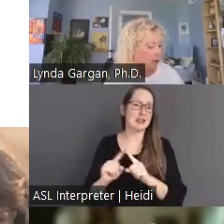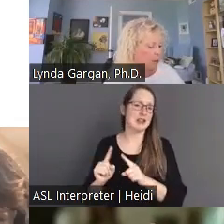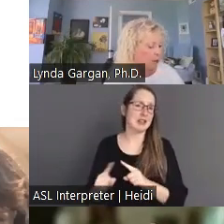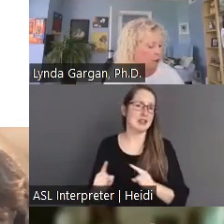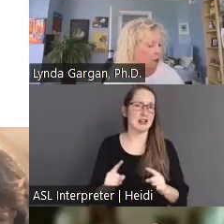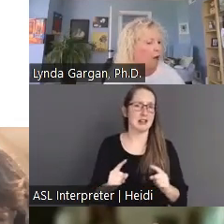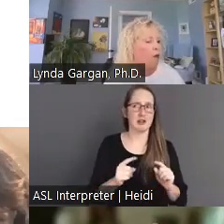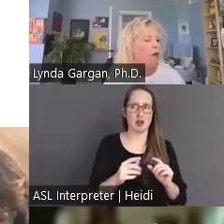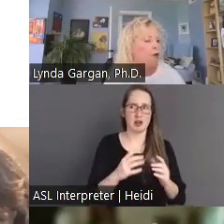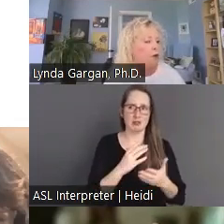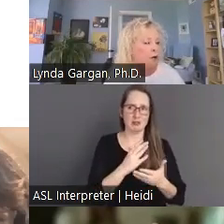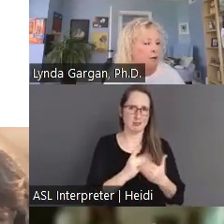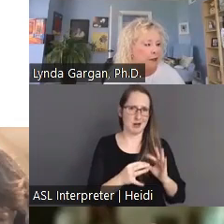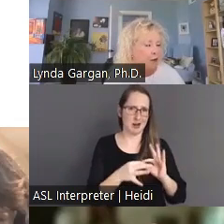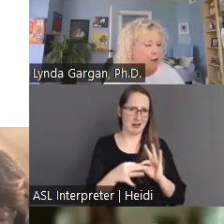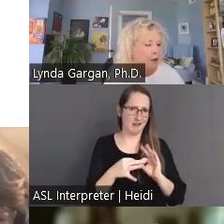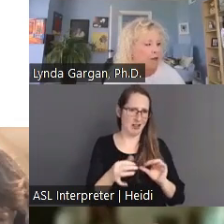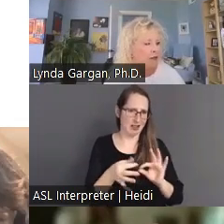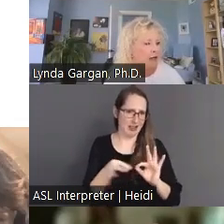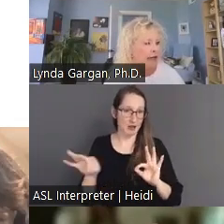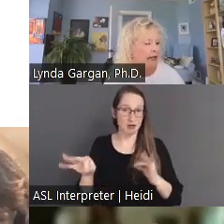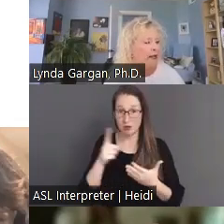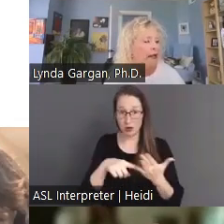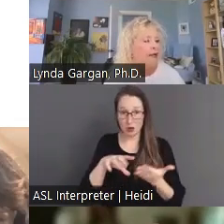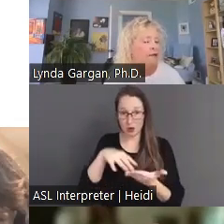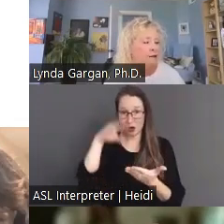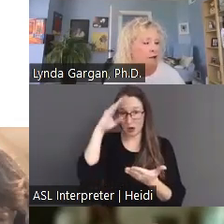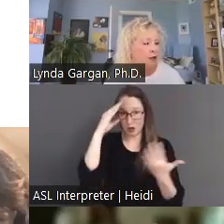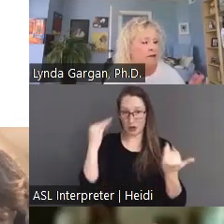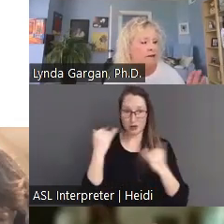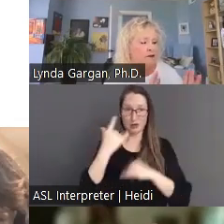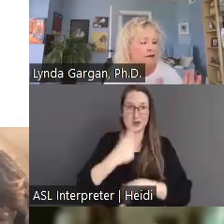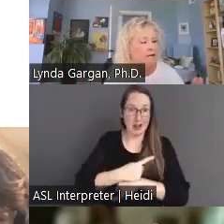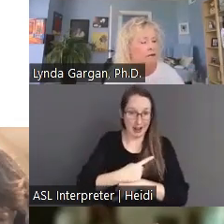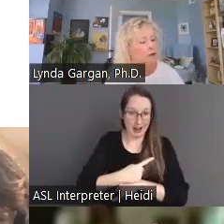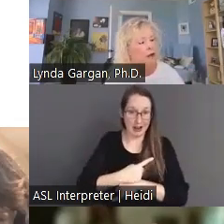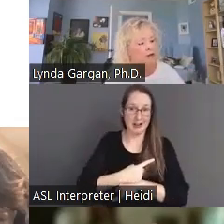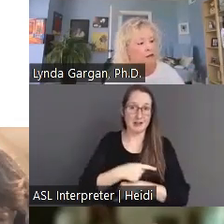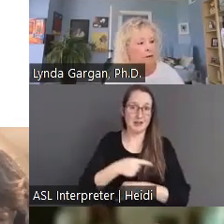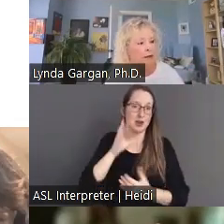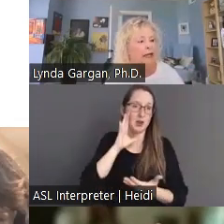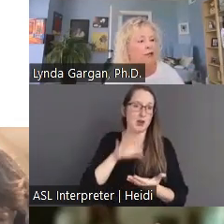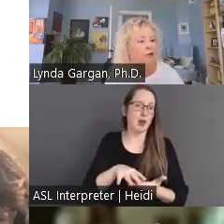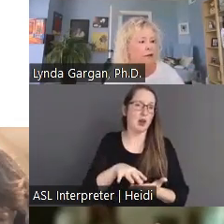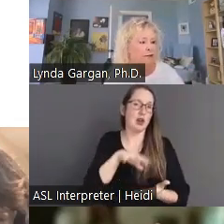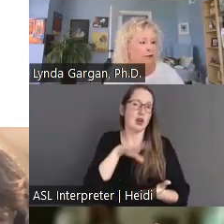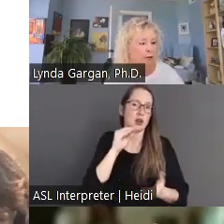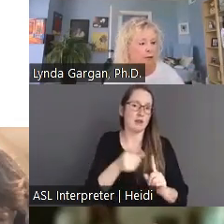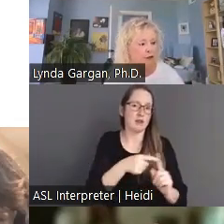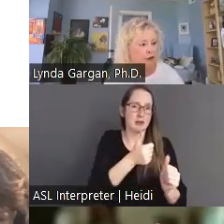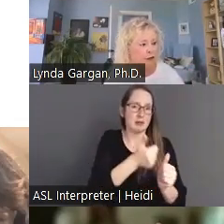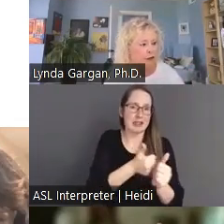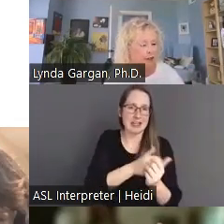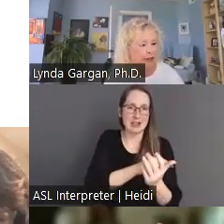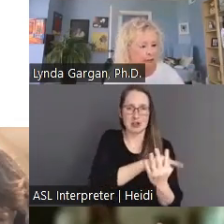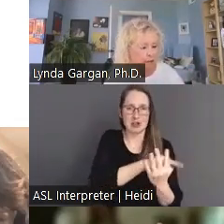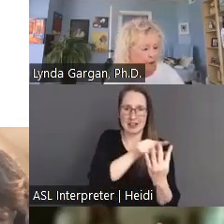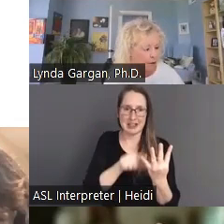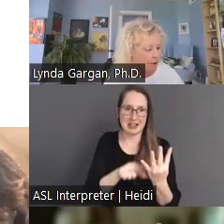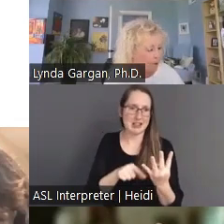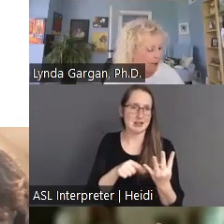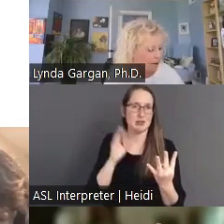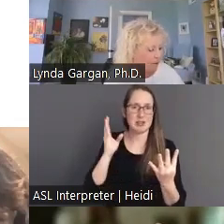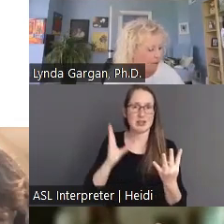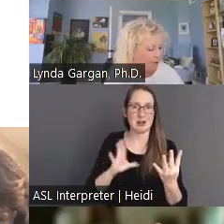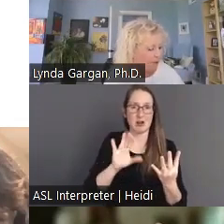for language. What you will be learning today is the nuance from each of these four presenters and from